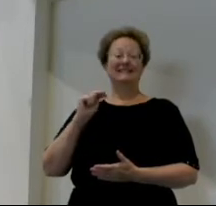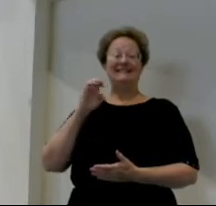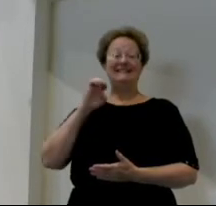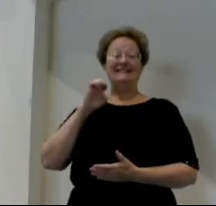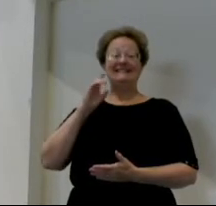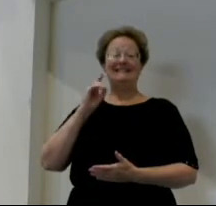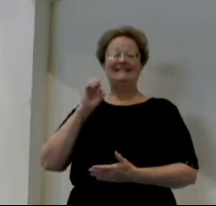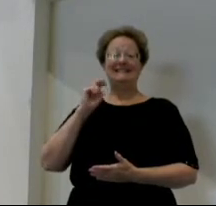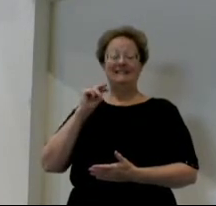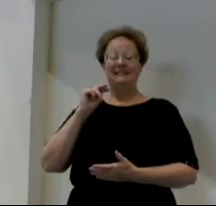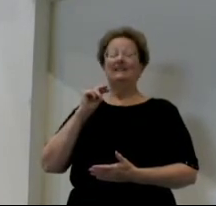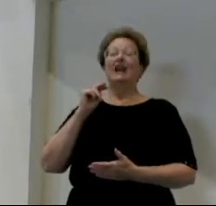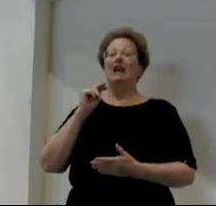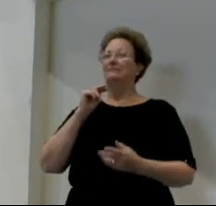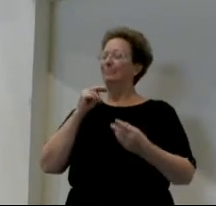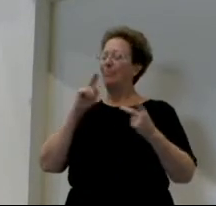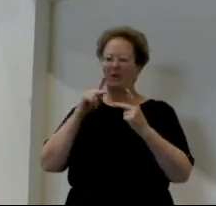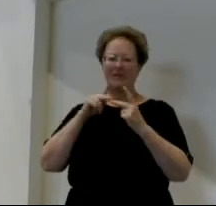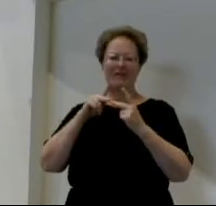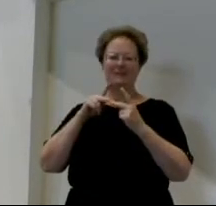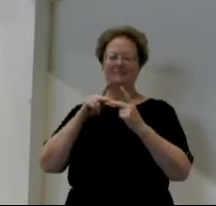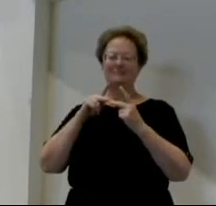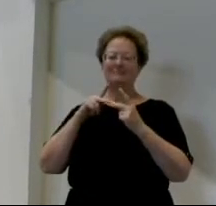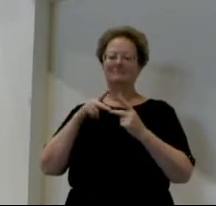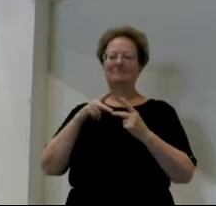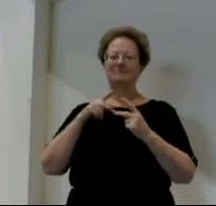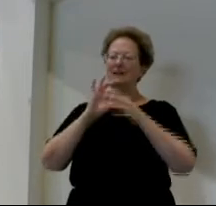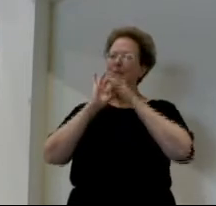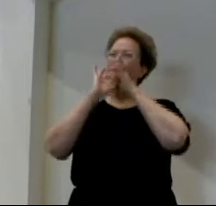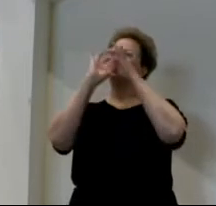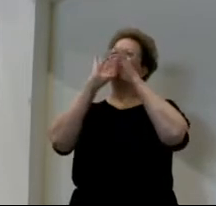have a relationship with them, a loving relationship, and they with each other.